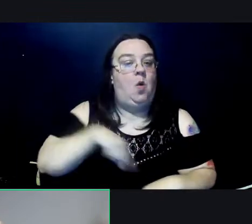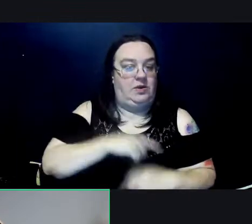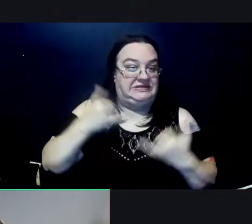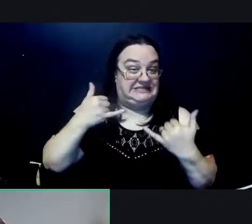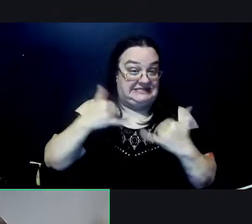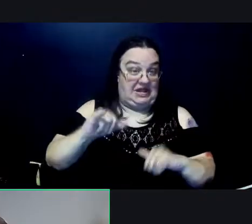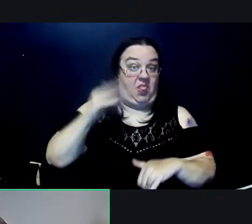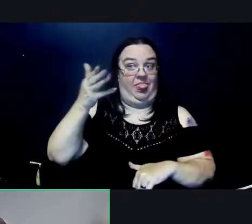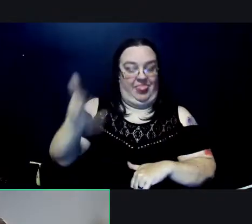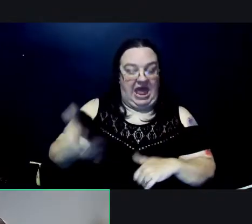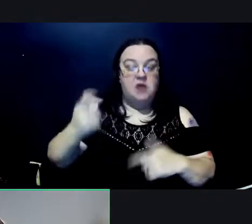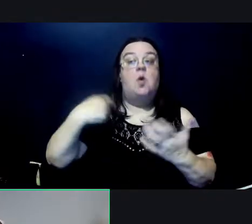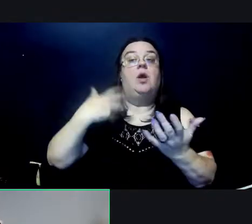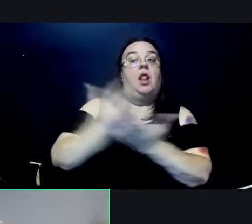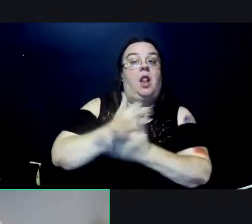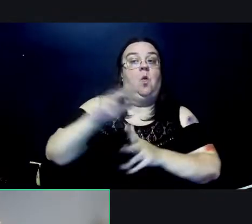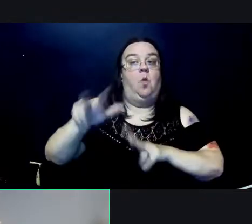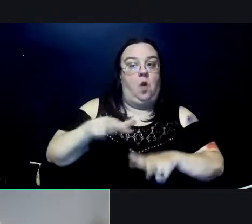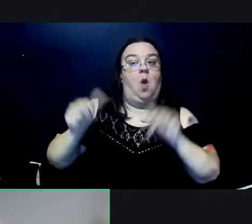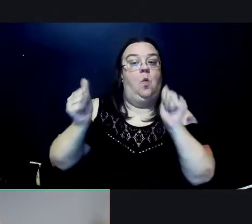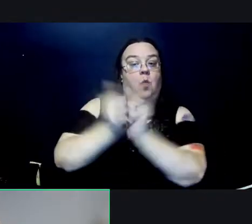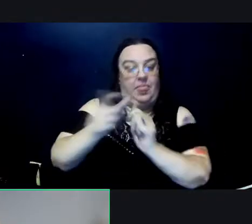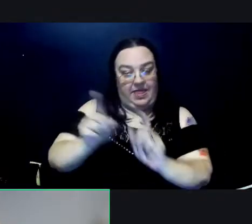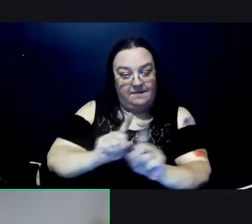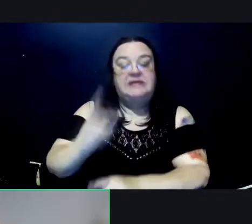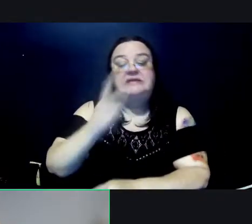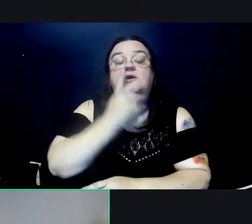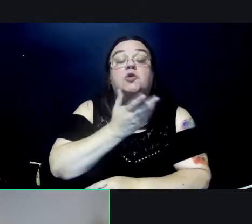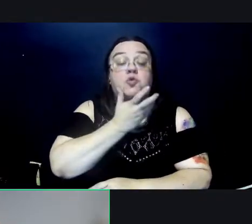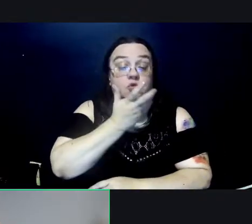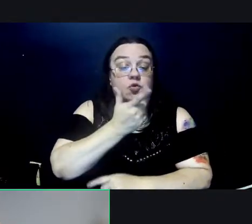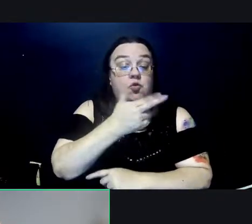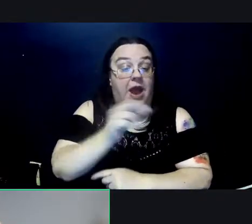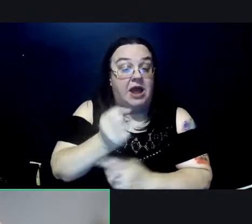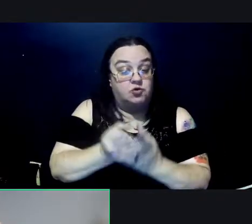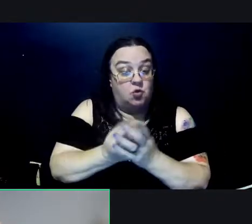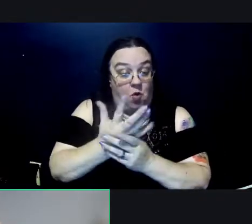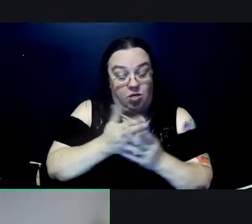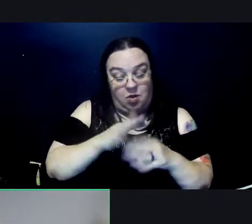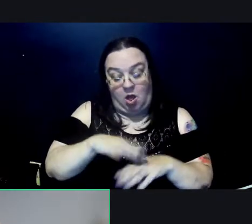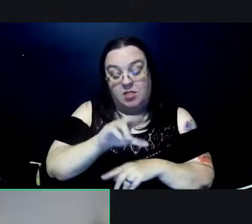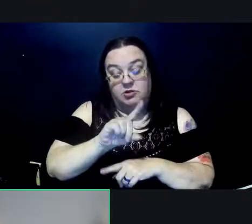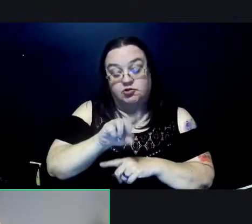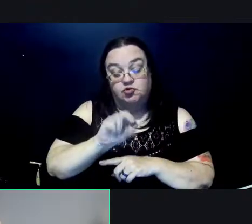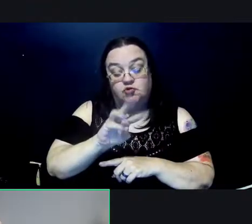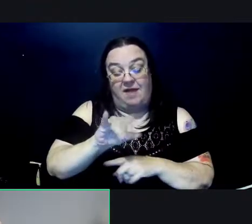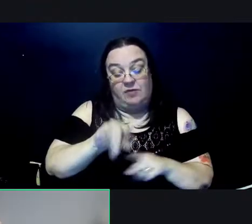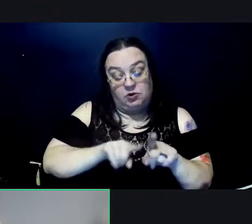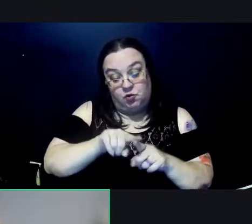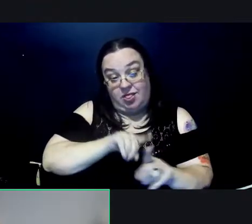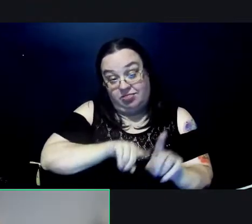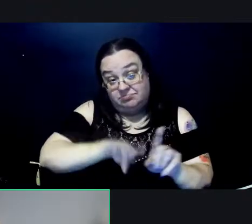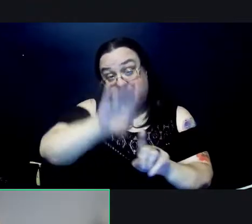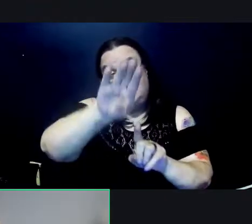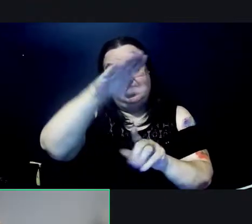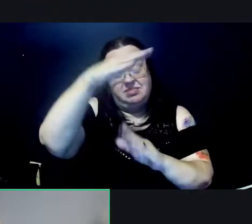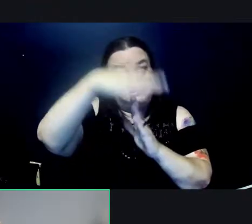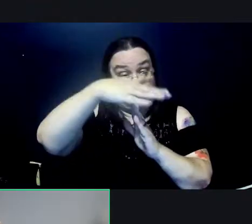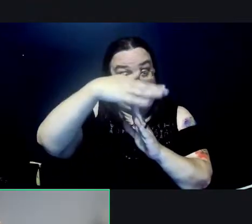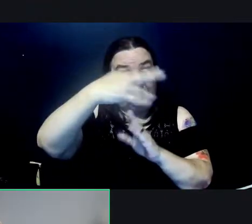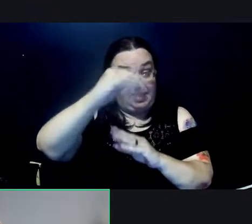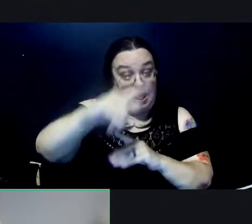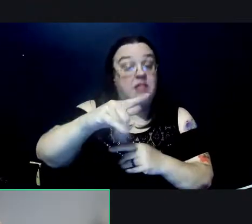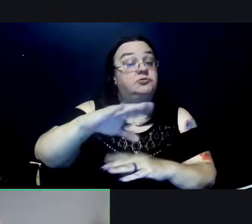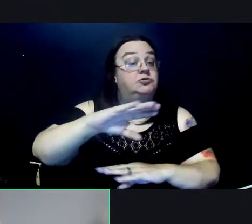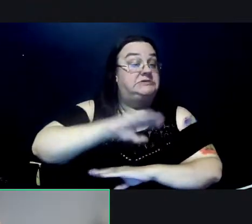him. There has been grass growth along the driveway up to the top of the hill, sufficient enough that